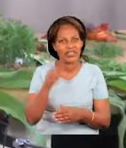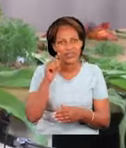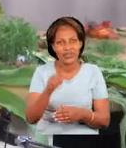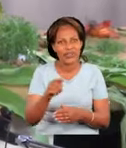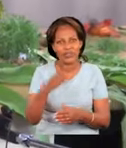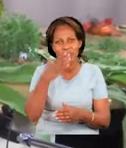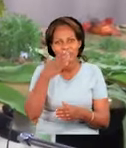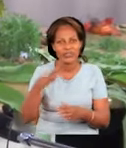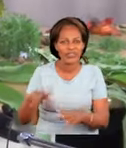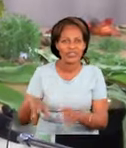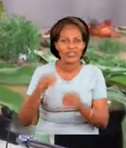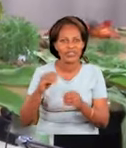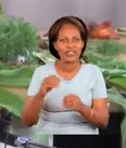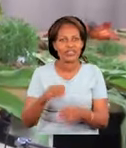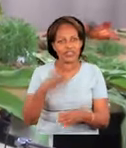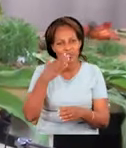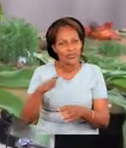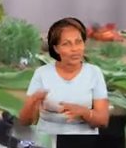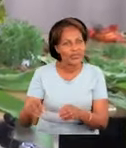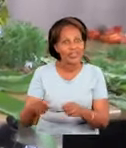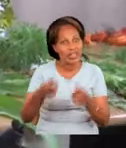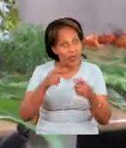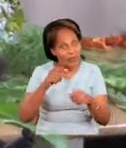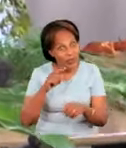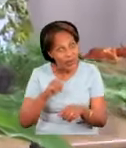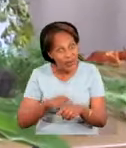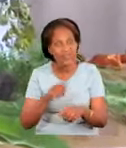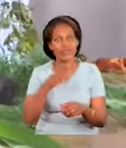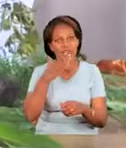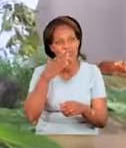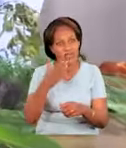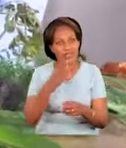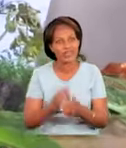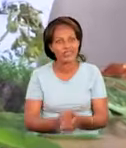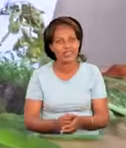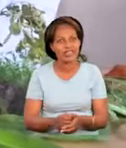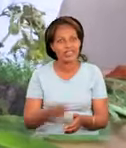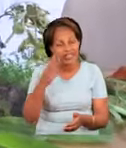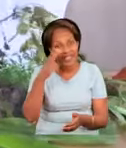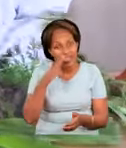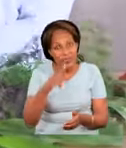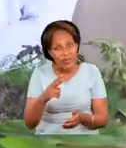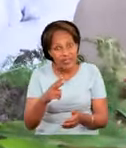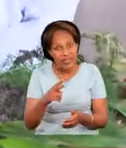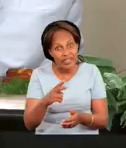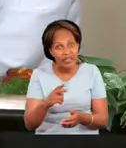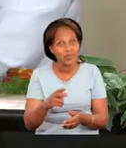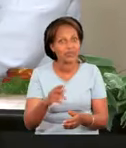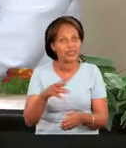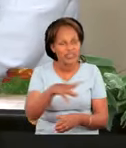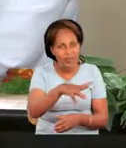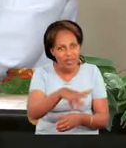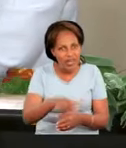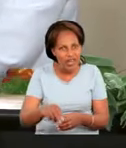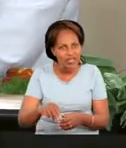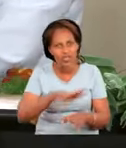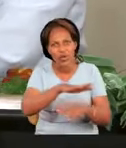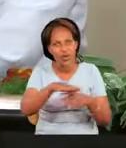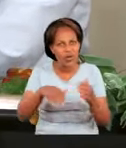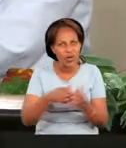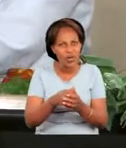student. A good student comes on time. Yes, I am looking at these plants. They all